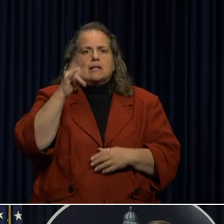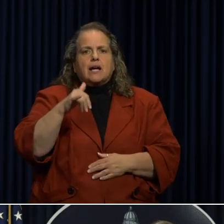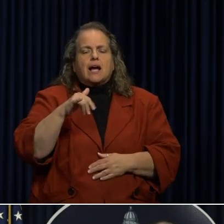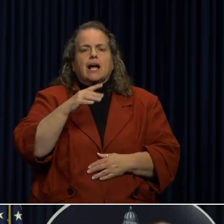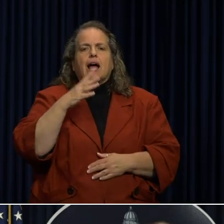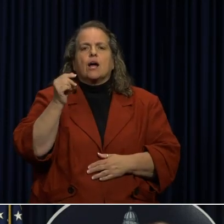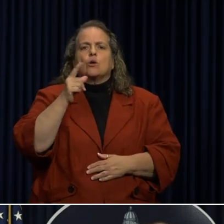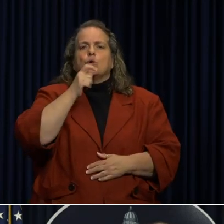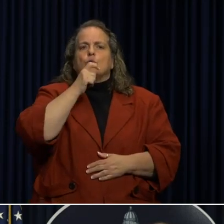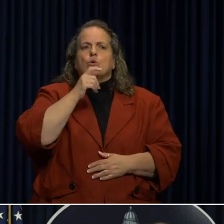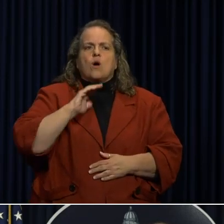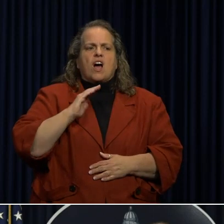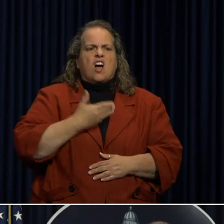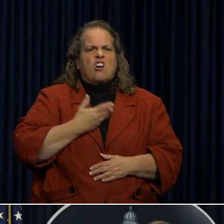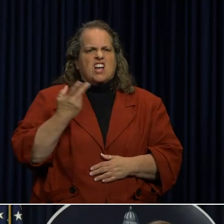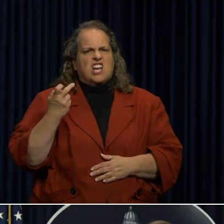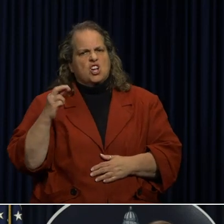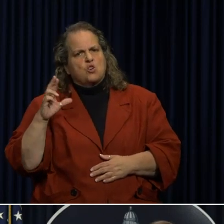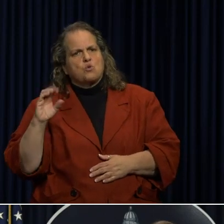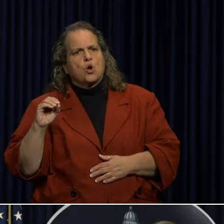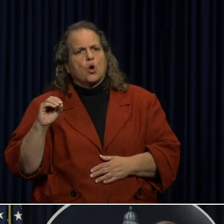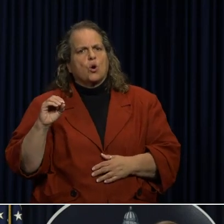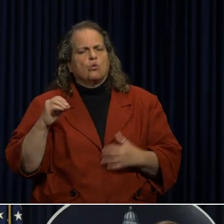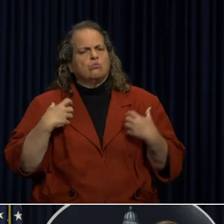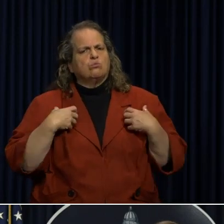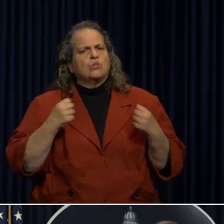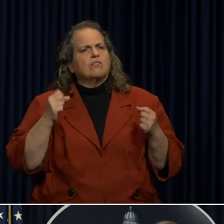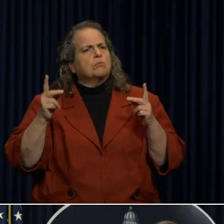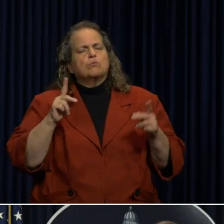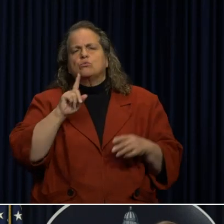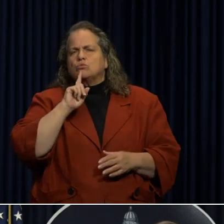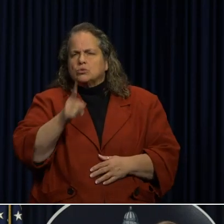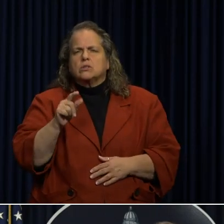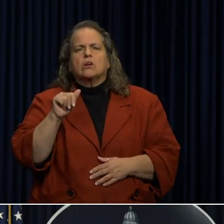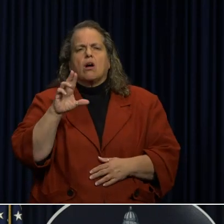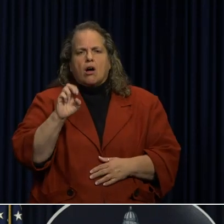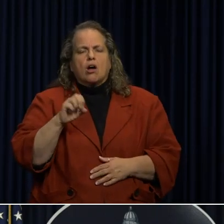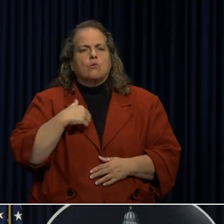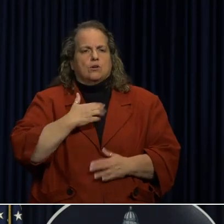heroes in this truly are. And we appreciate her.